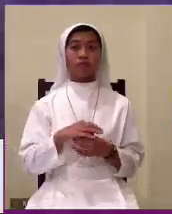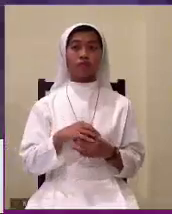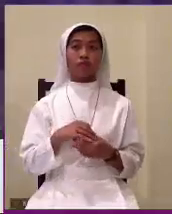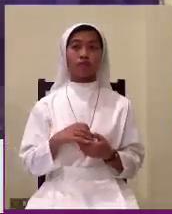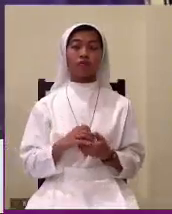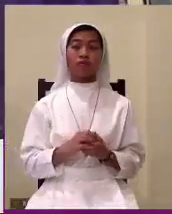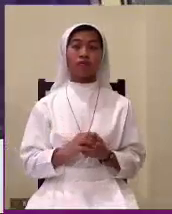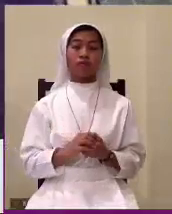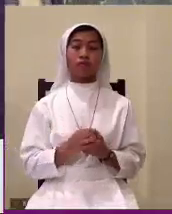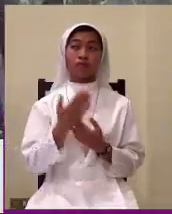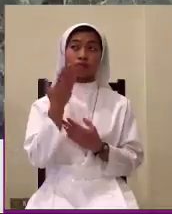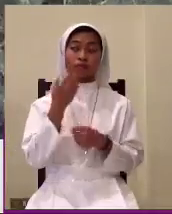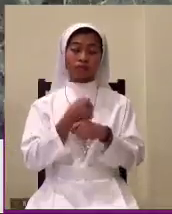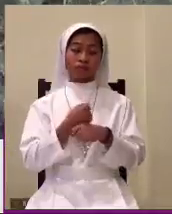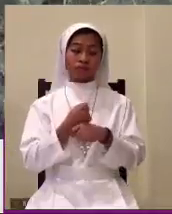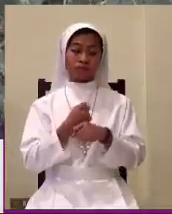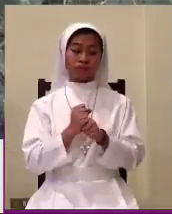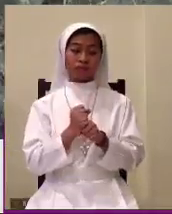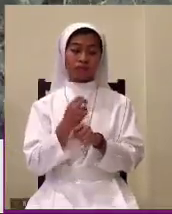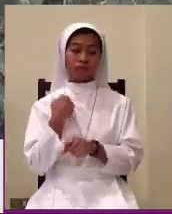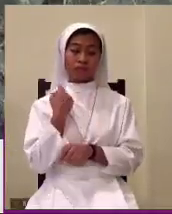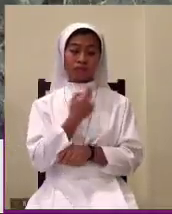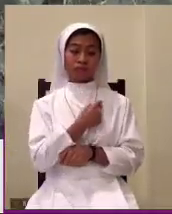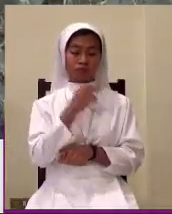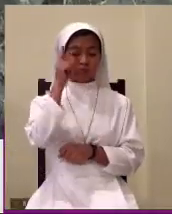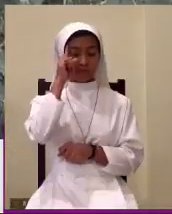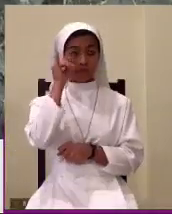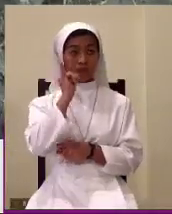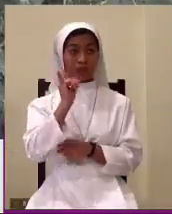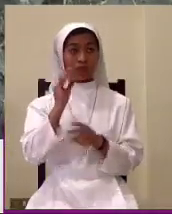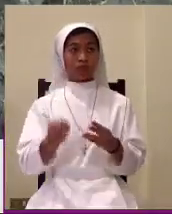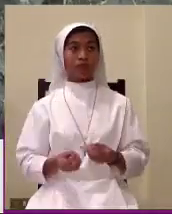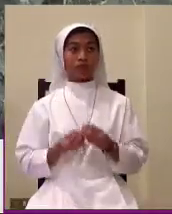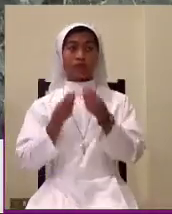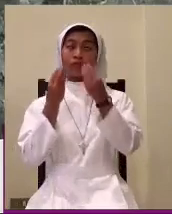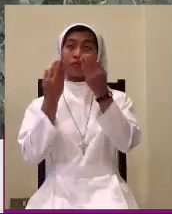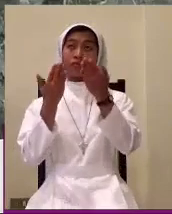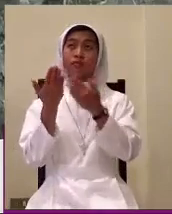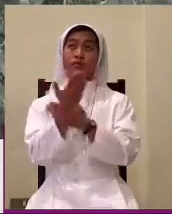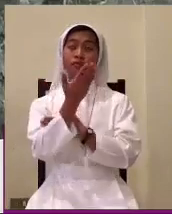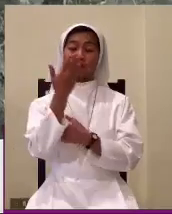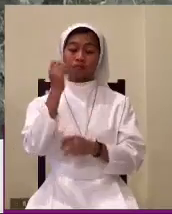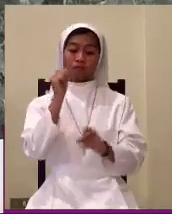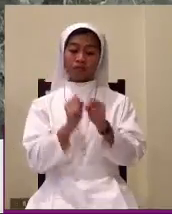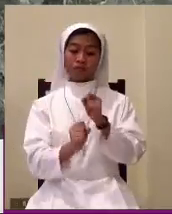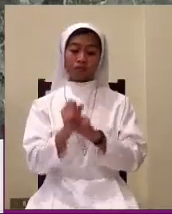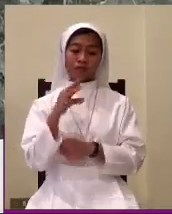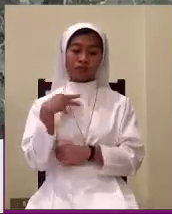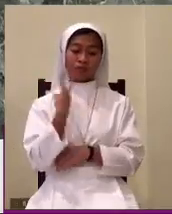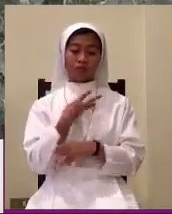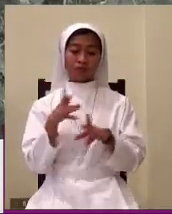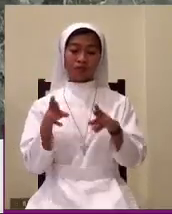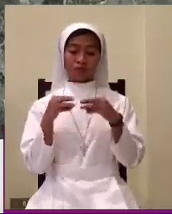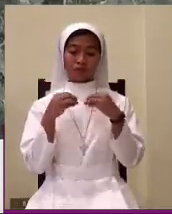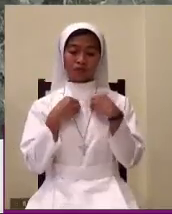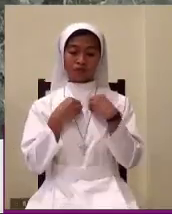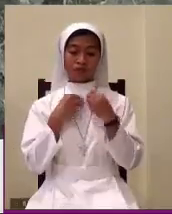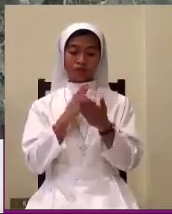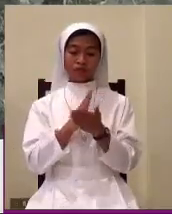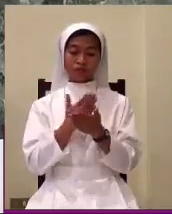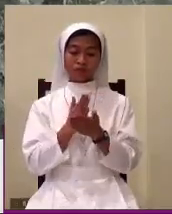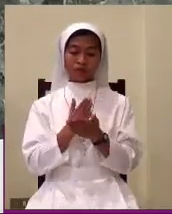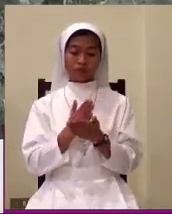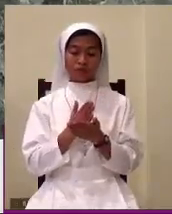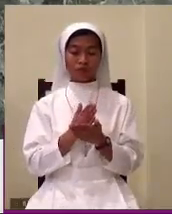May He make of us an eternal offering to you, so that we may obtain an inheritance with your elect, especially